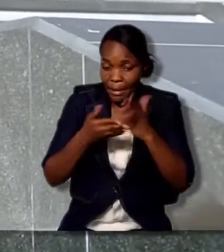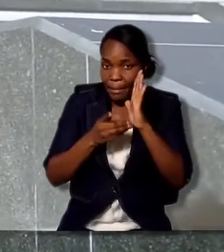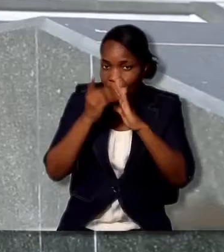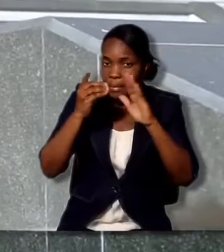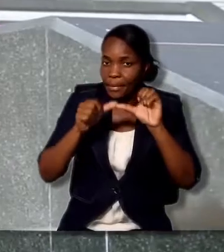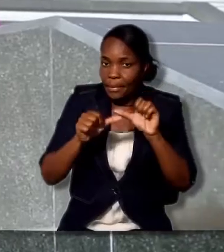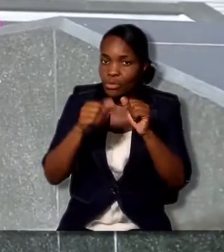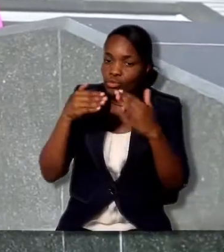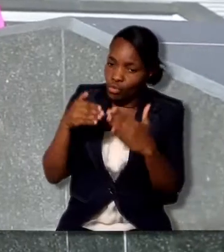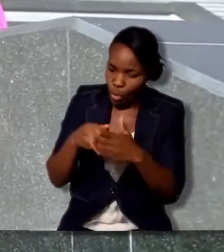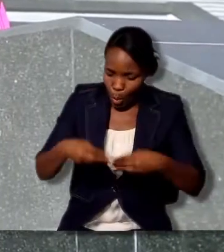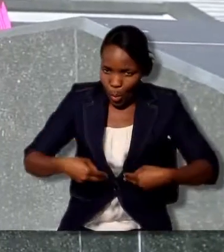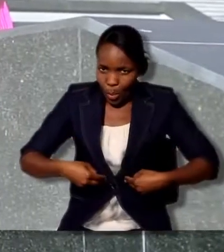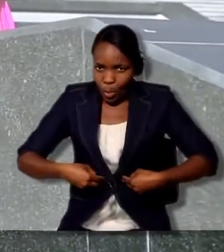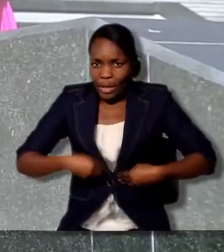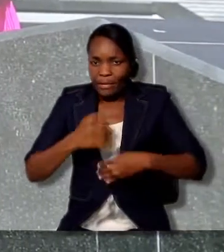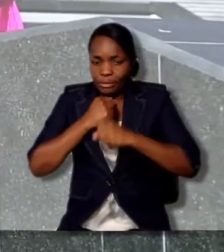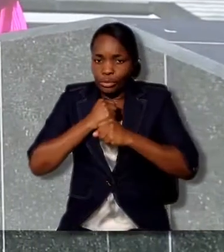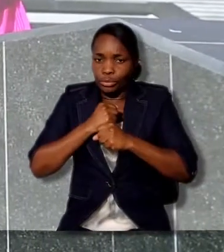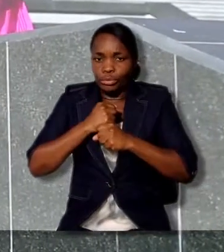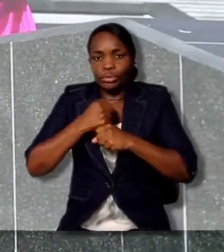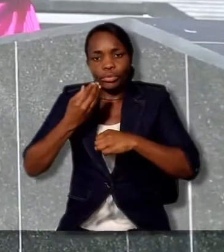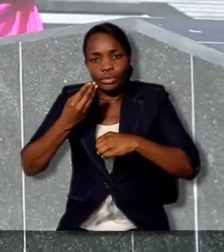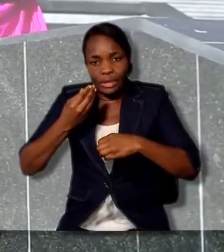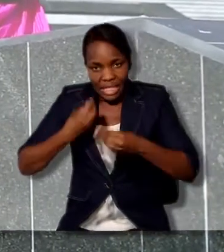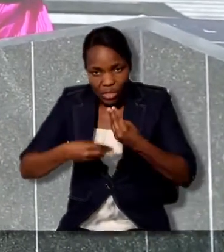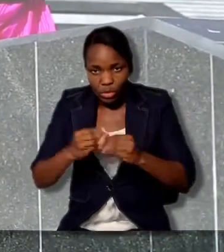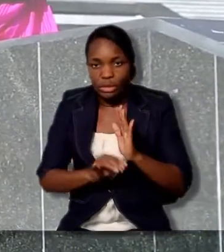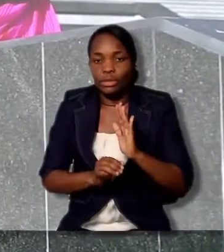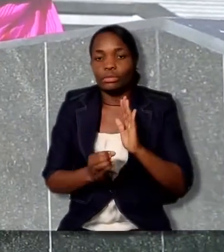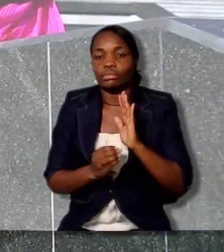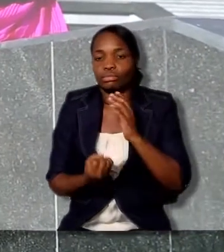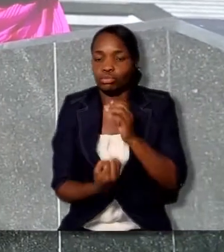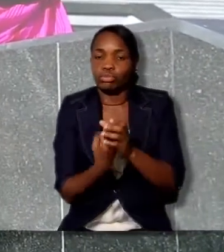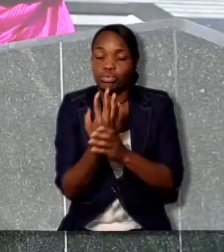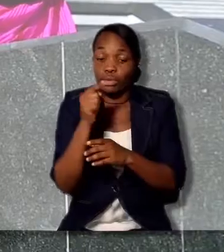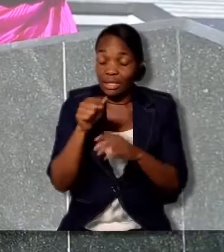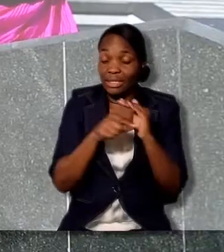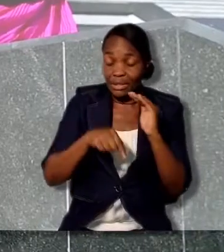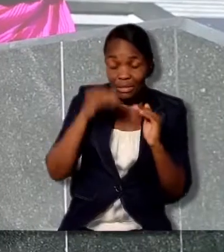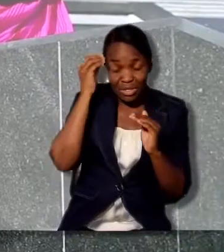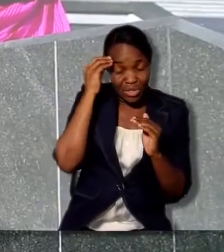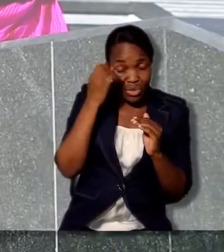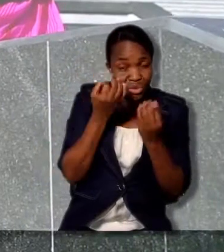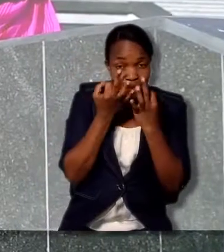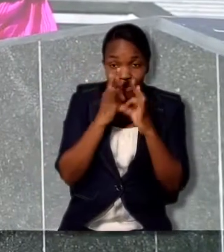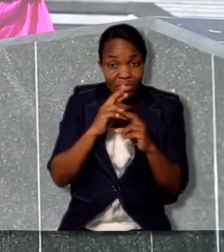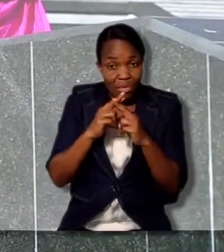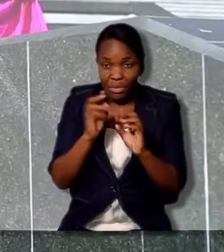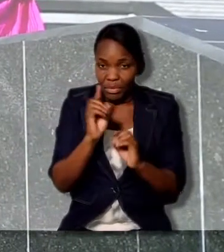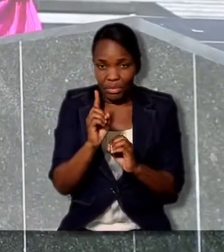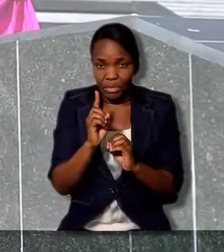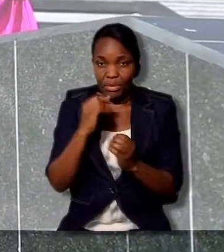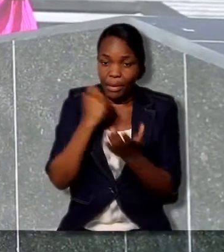reduce poverty and advance sustainable economic growth, as long as these countries remember that there are no free lunches, as the bank